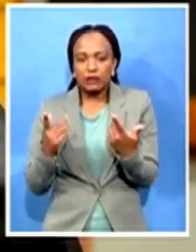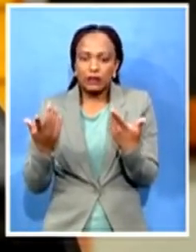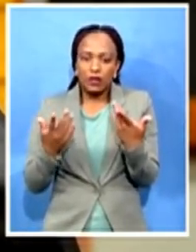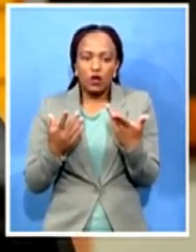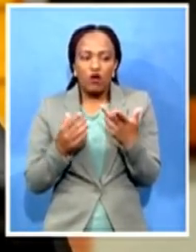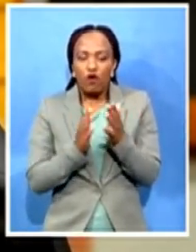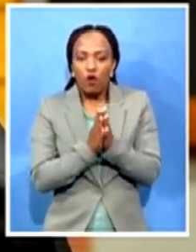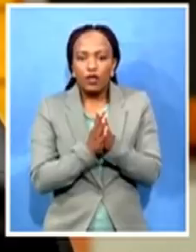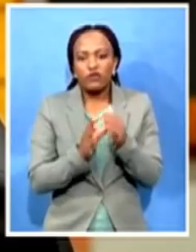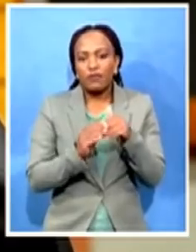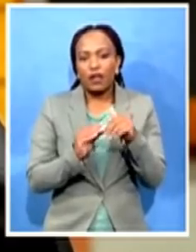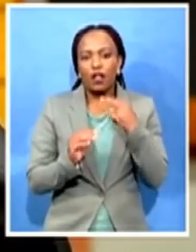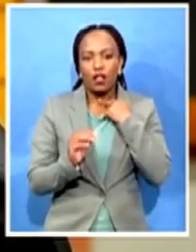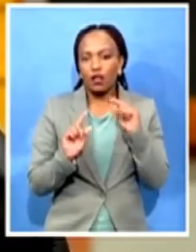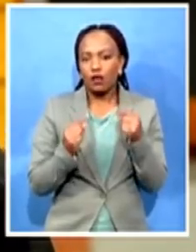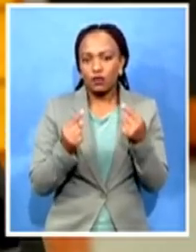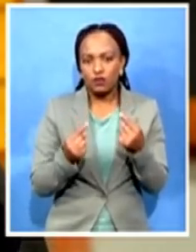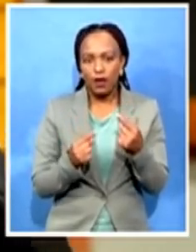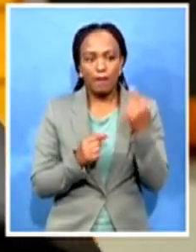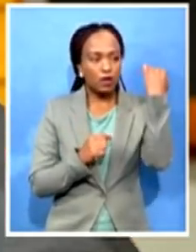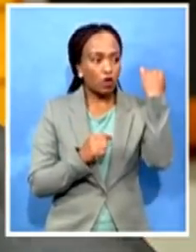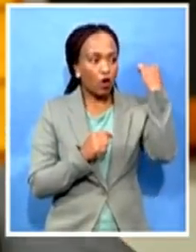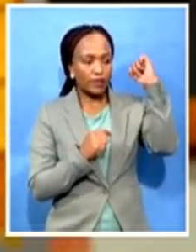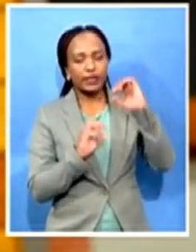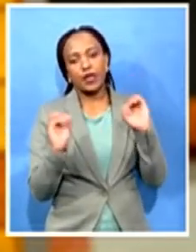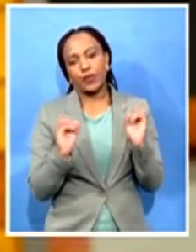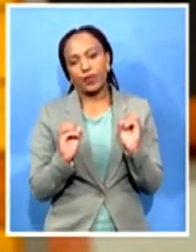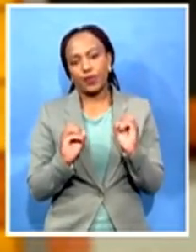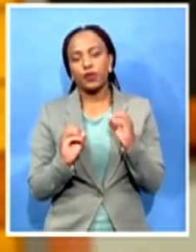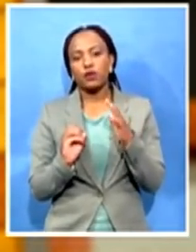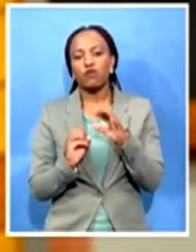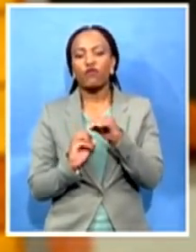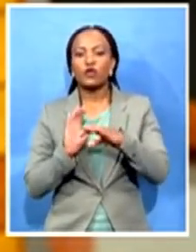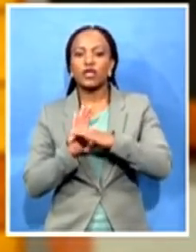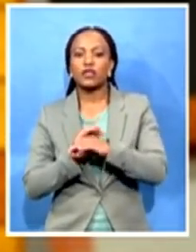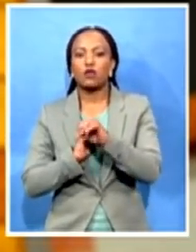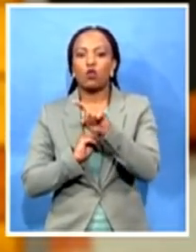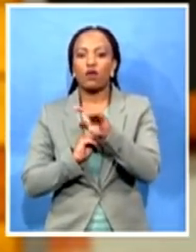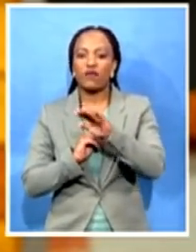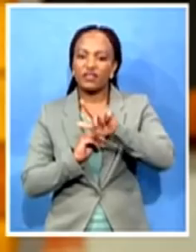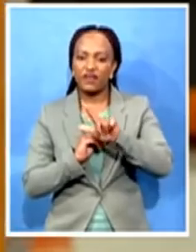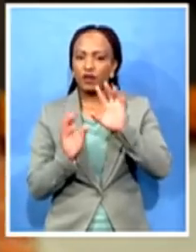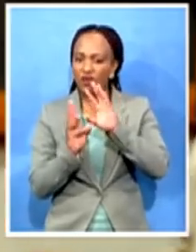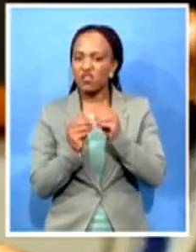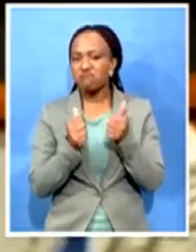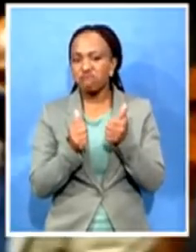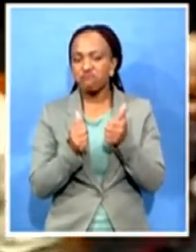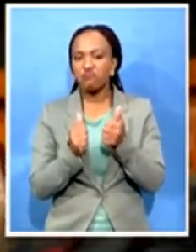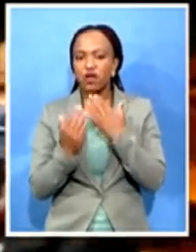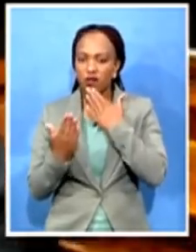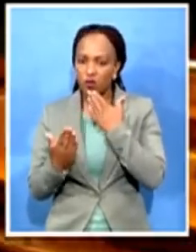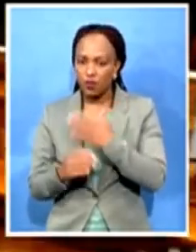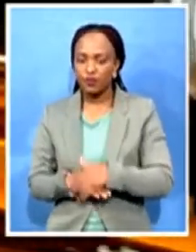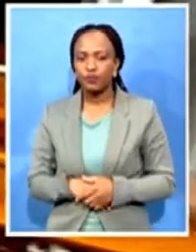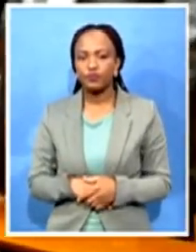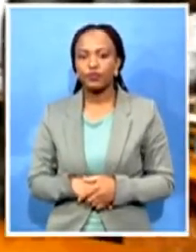objection to the joinder, obviously. It's section 157. Thank you, sir. Mr. Witz. Right, thank you, Mr. Agrizzi. The court then informs